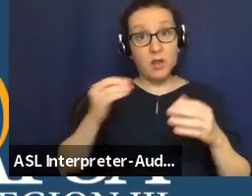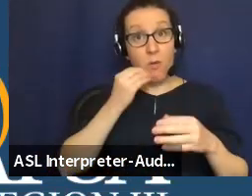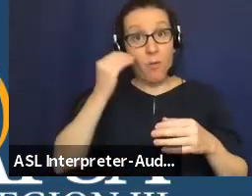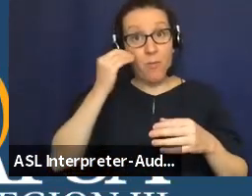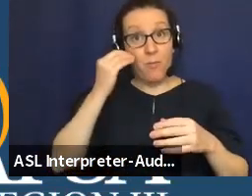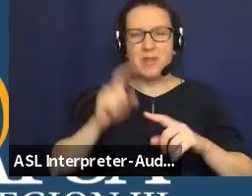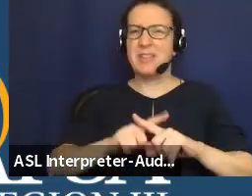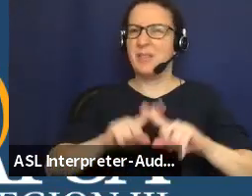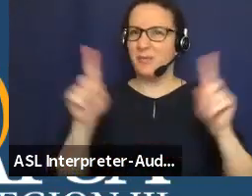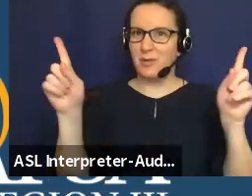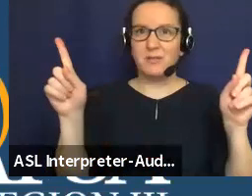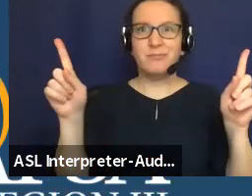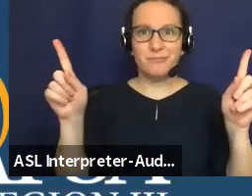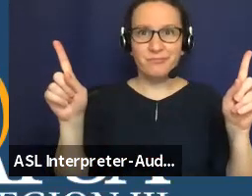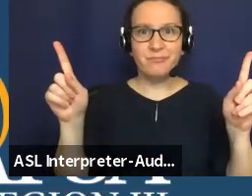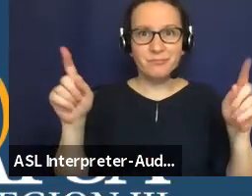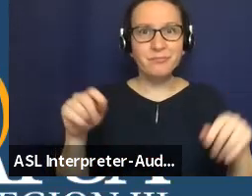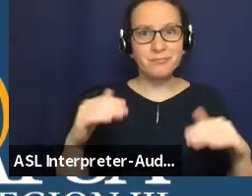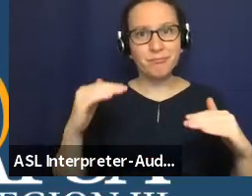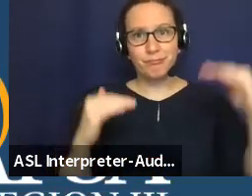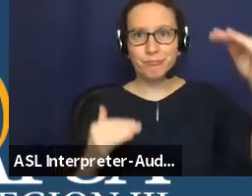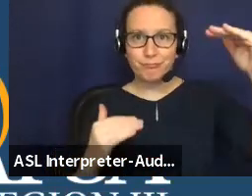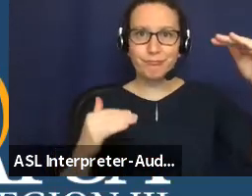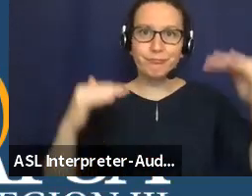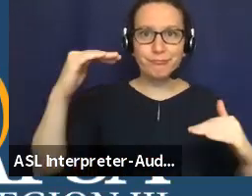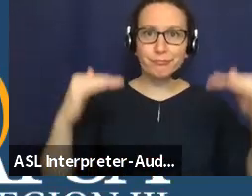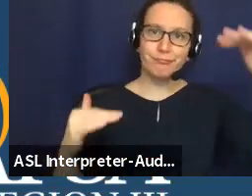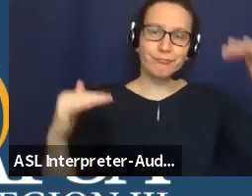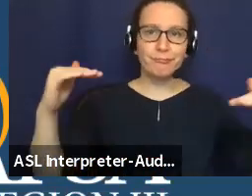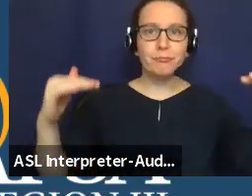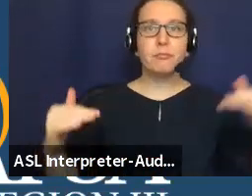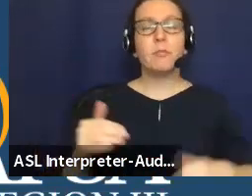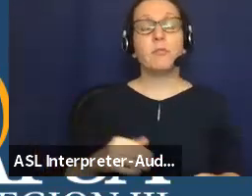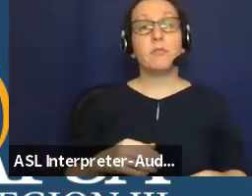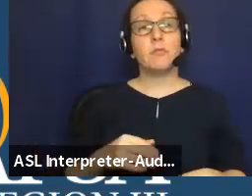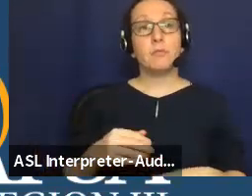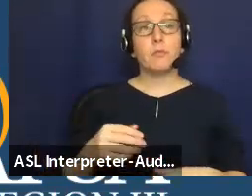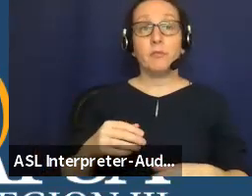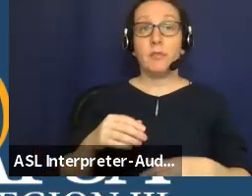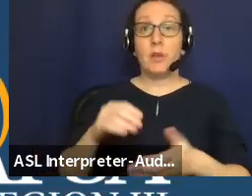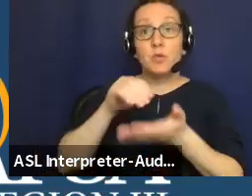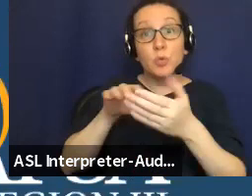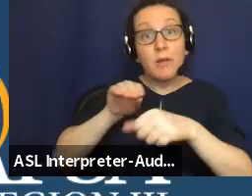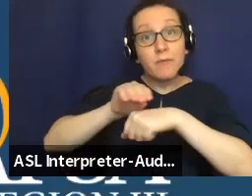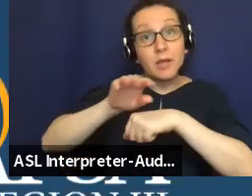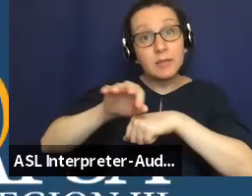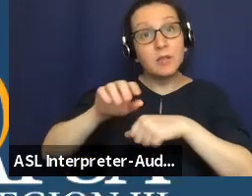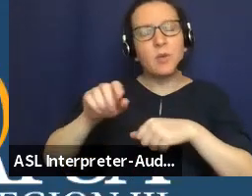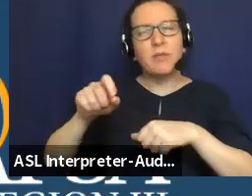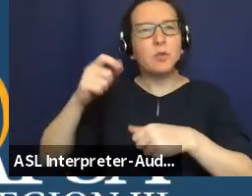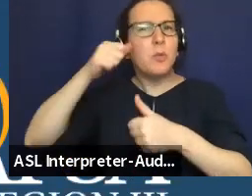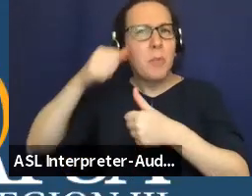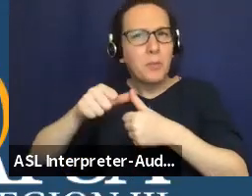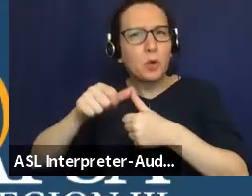in inclusion with students advising, we try to be mindful of meeting students where they are. So a few methods to keep in